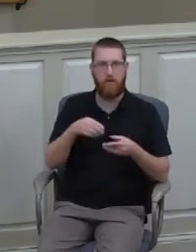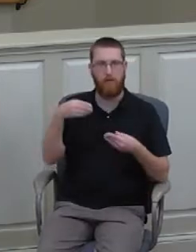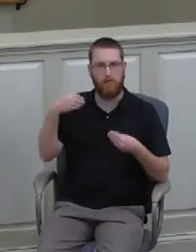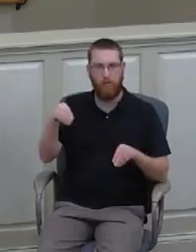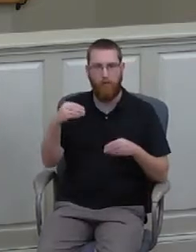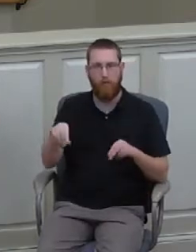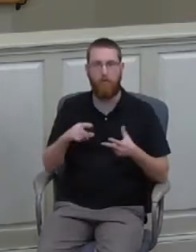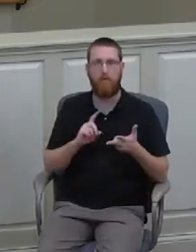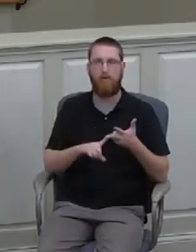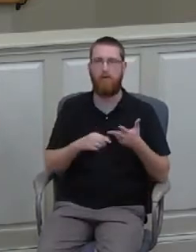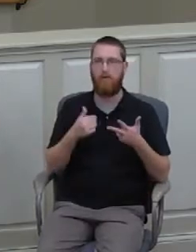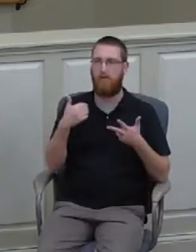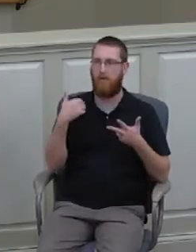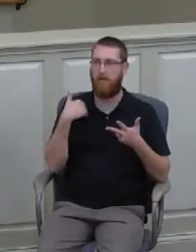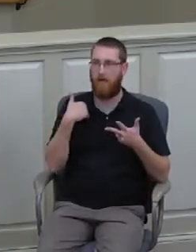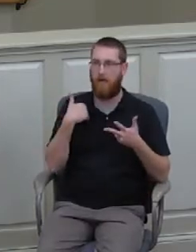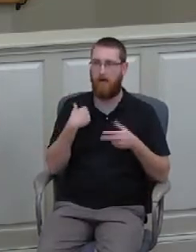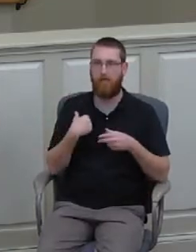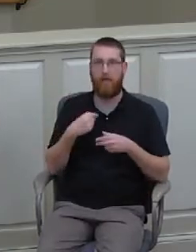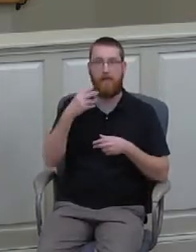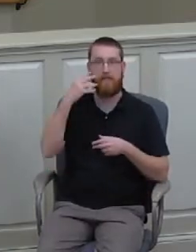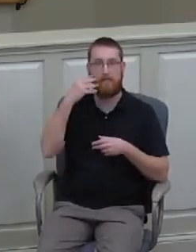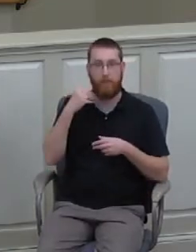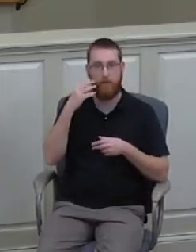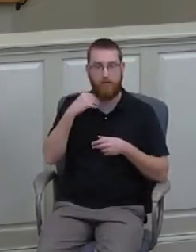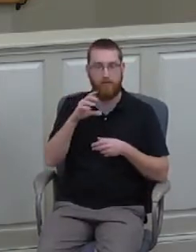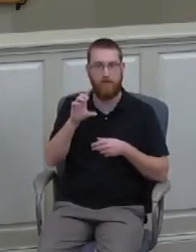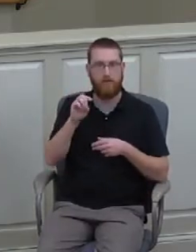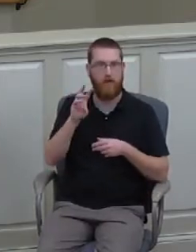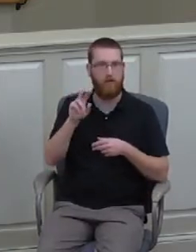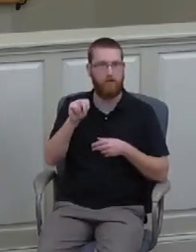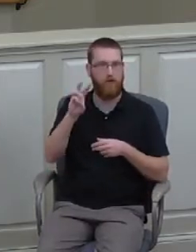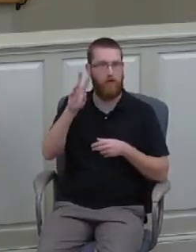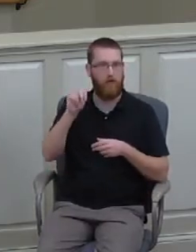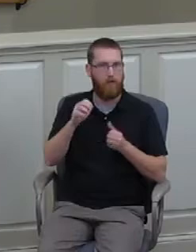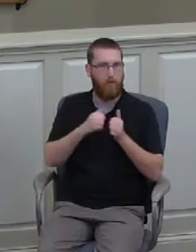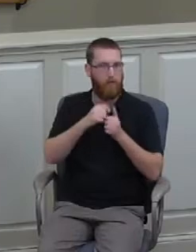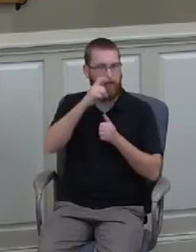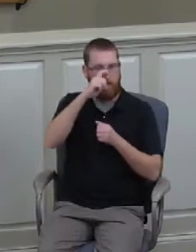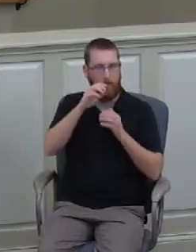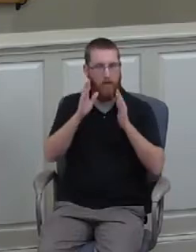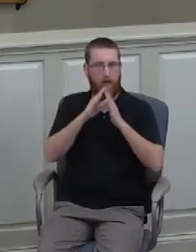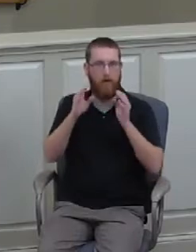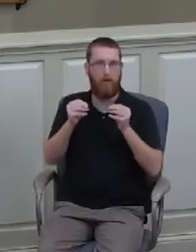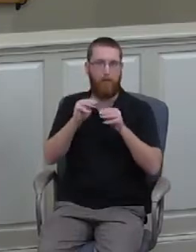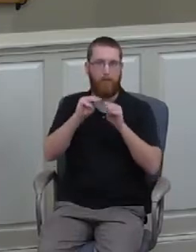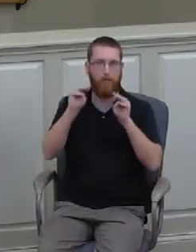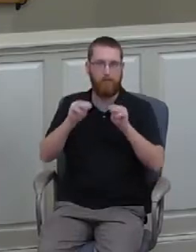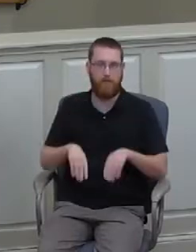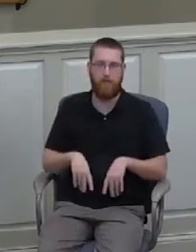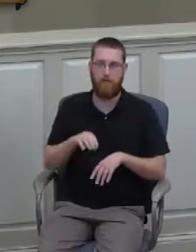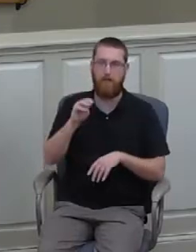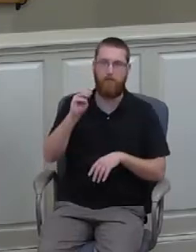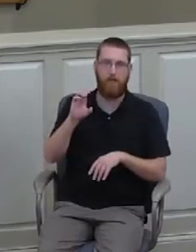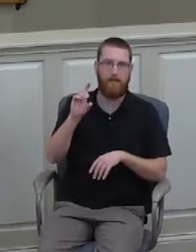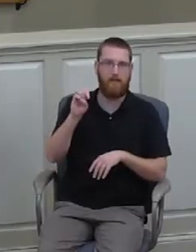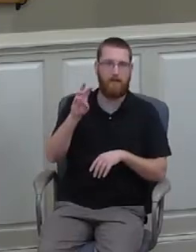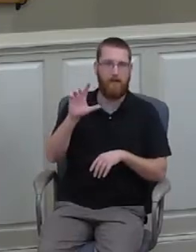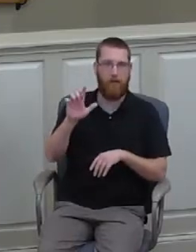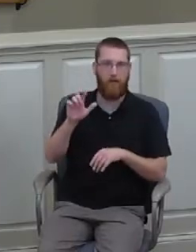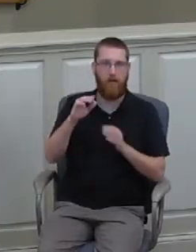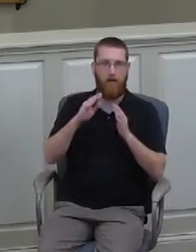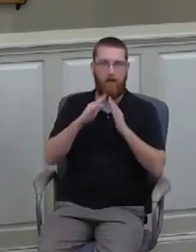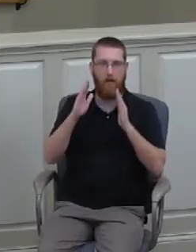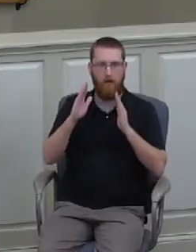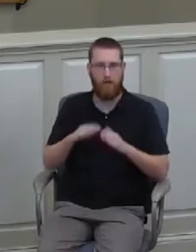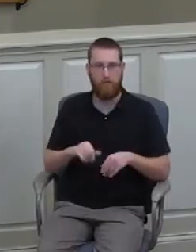stores and stuff downtown, but we also have experiences, which is something that the Dollhouse Museum does for us, the McDowell House, and all those other experiences that